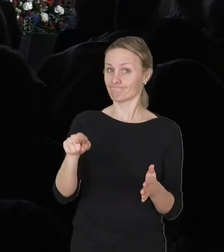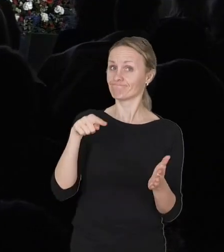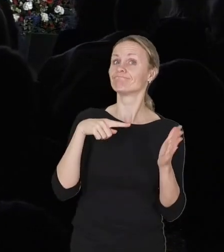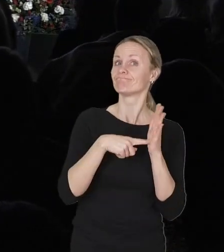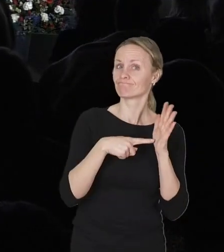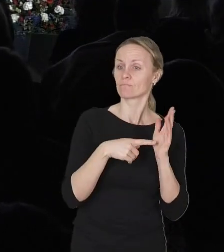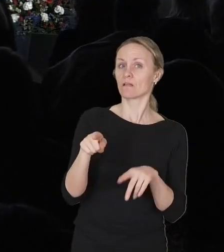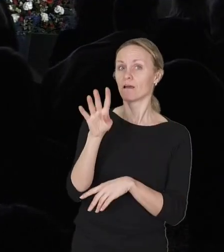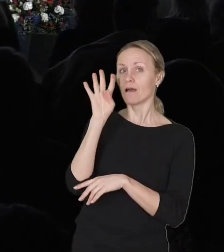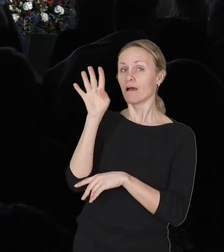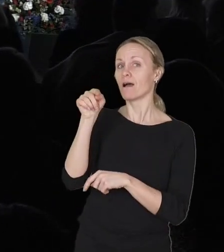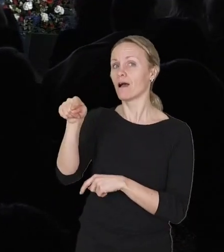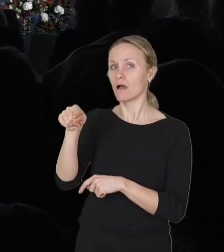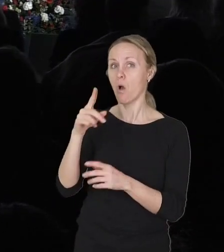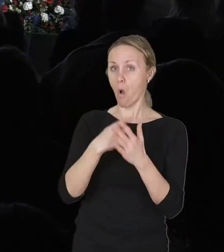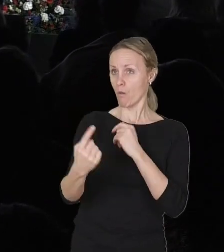Obviously,